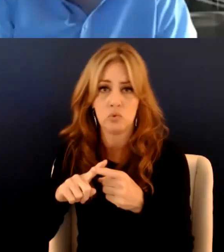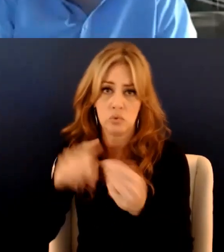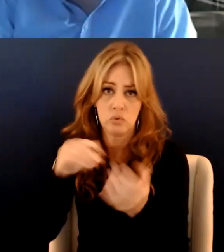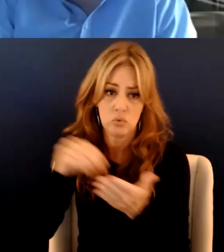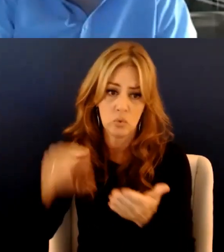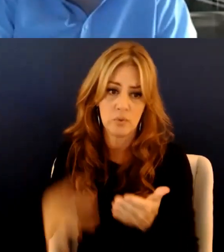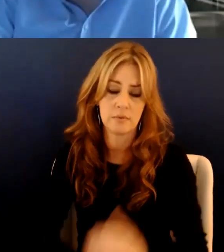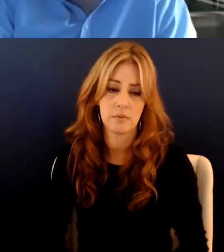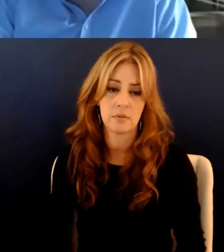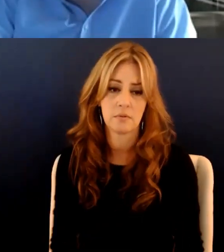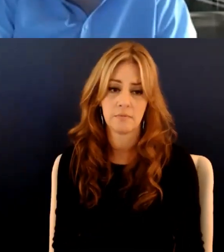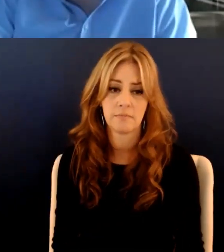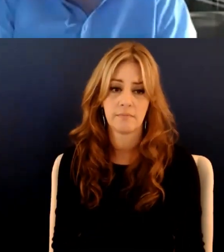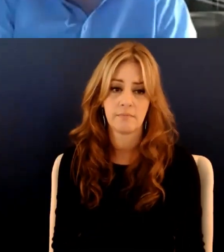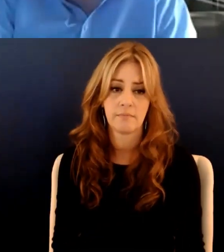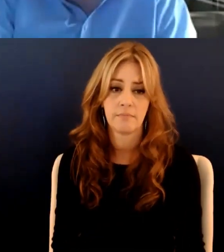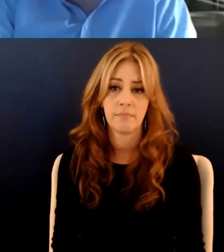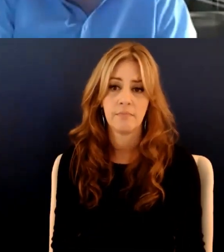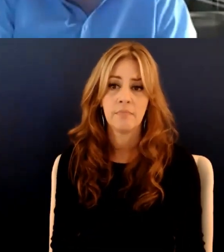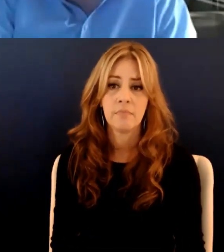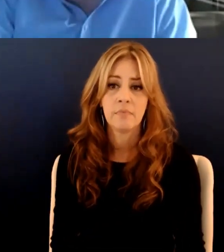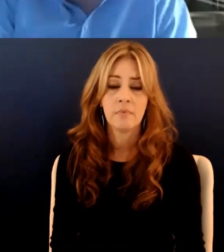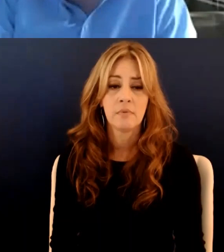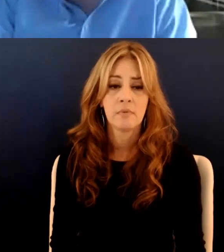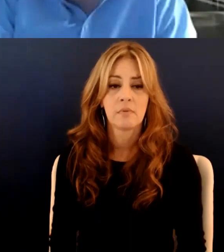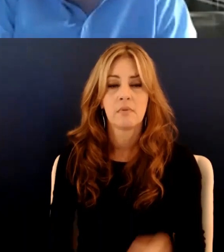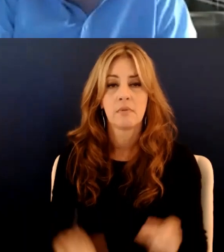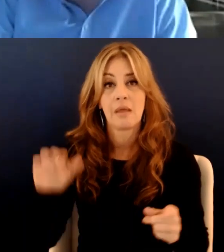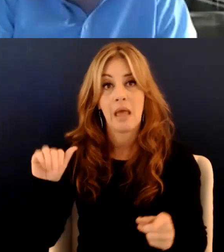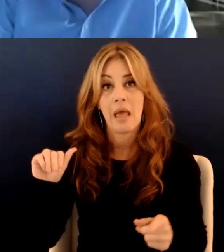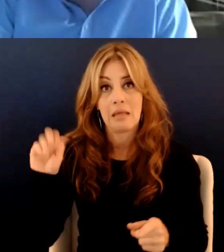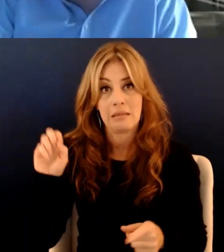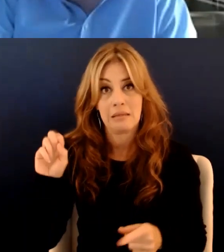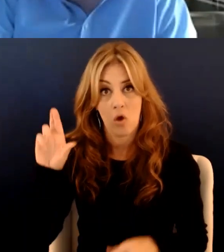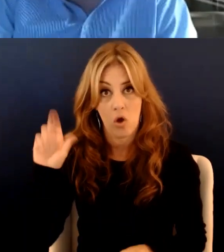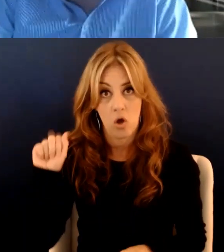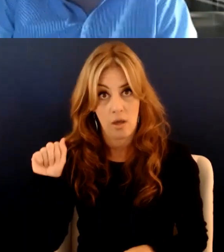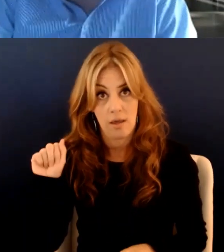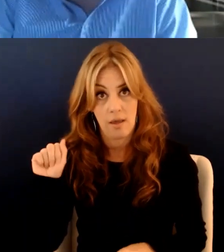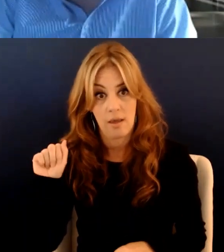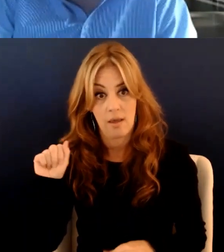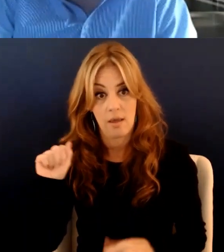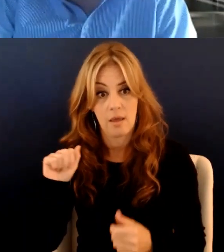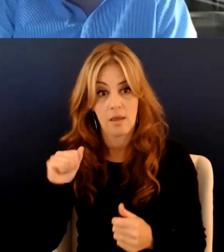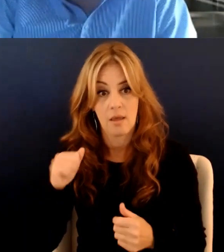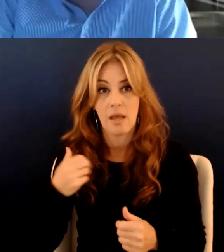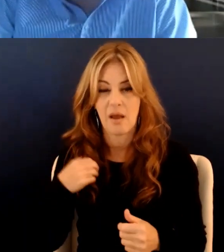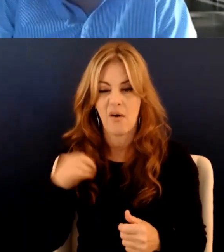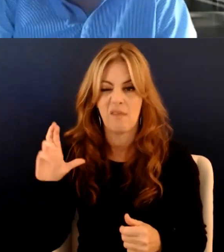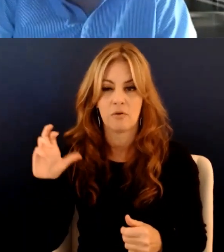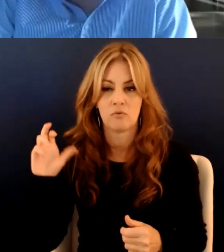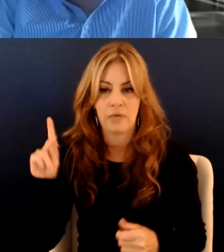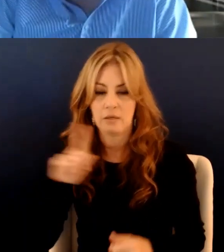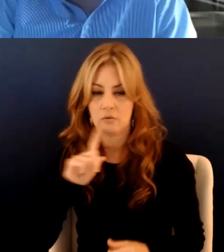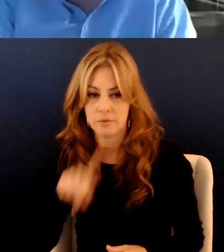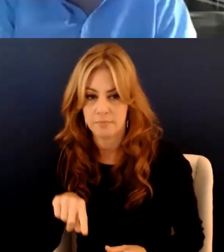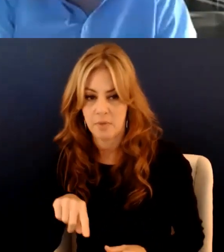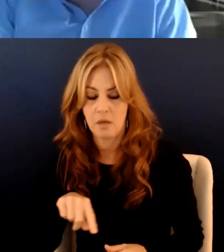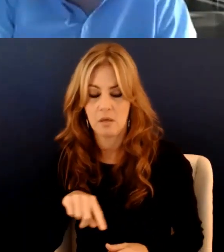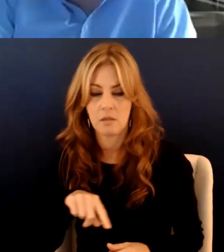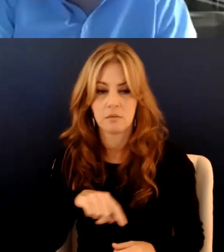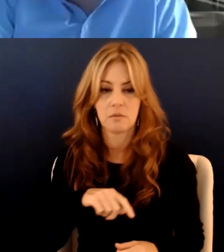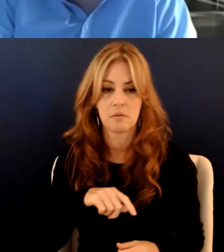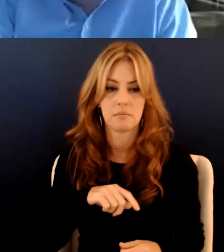Well, the way AERA is offering it, and I think we'll have Rick respond with